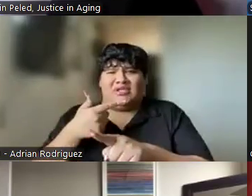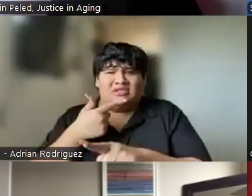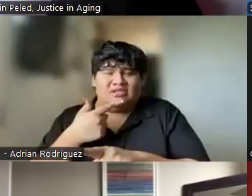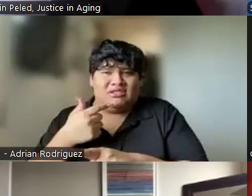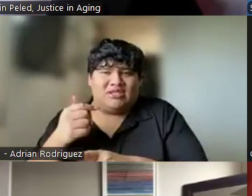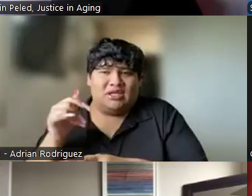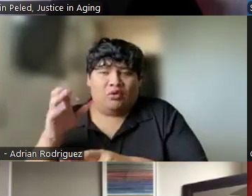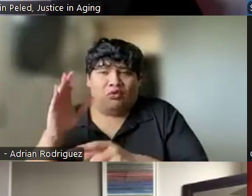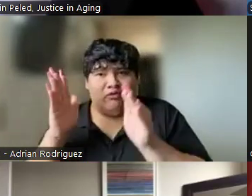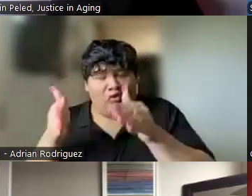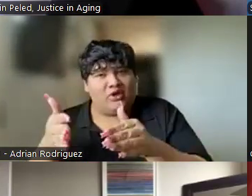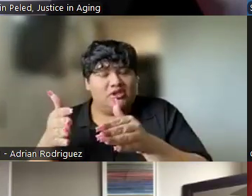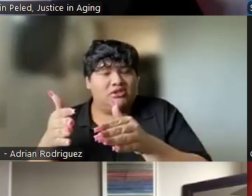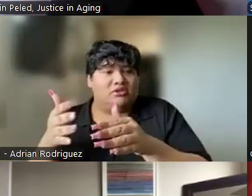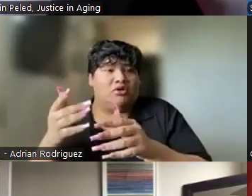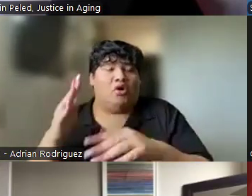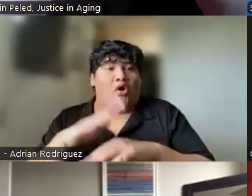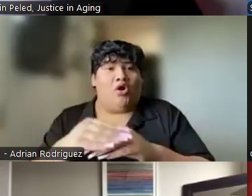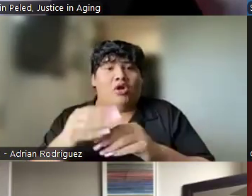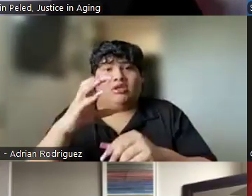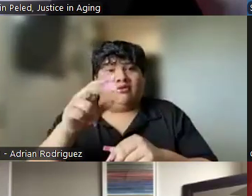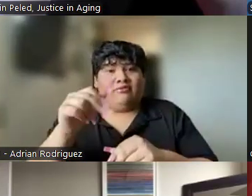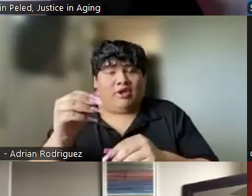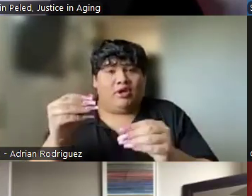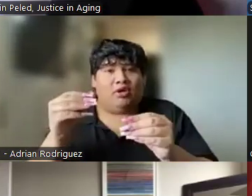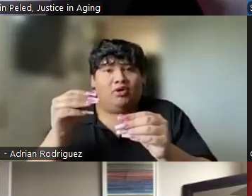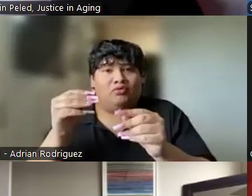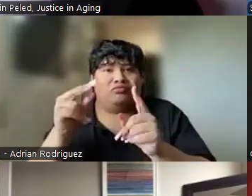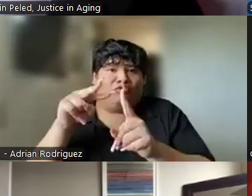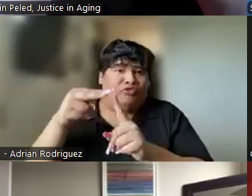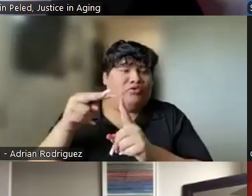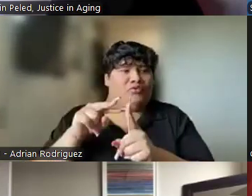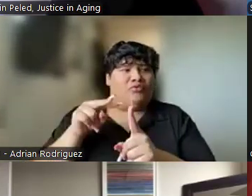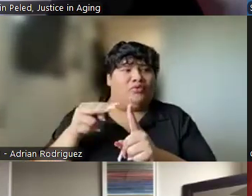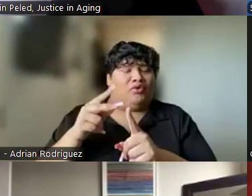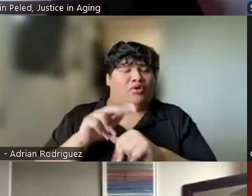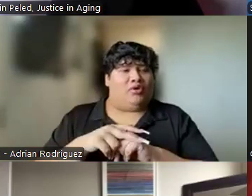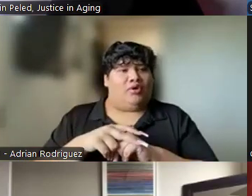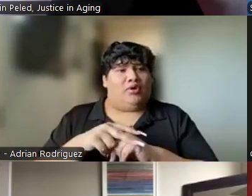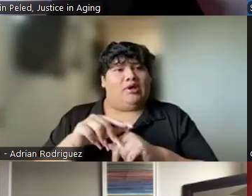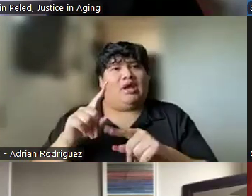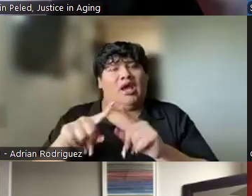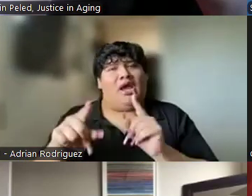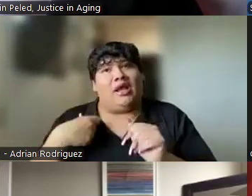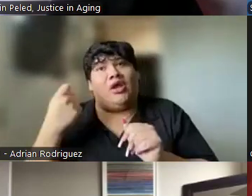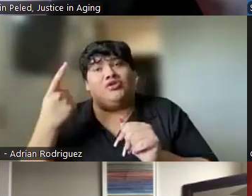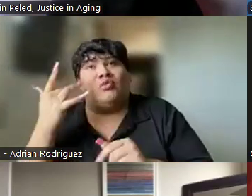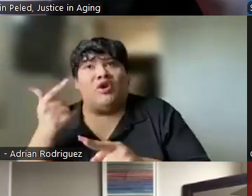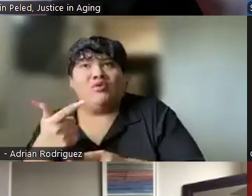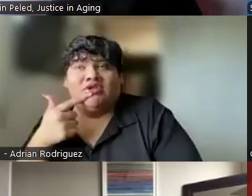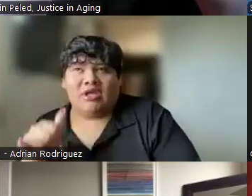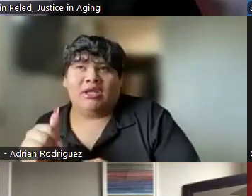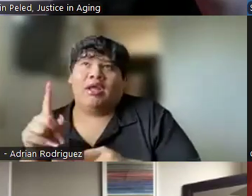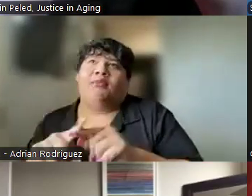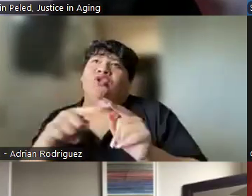sort of focusing on CDA's purview, and I recognize why you said that, but there's